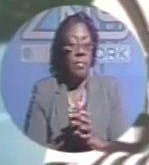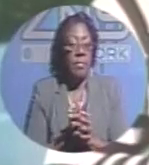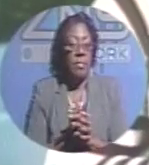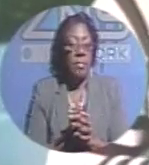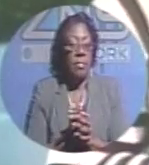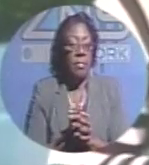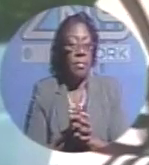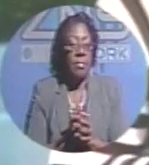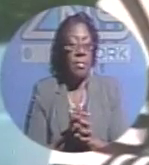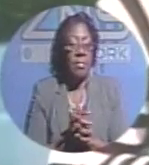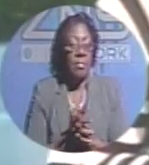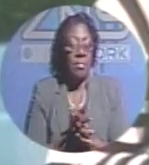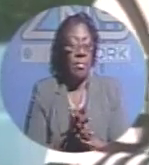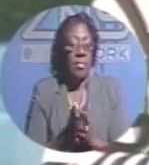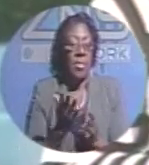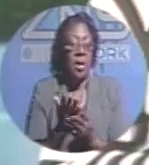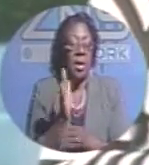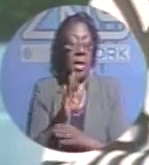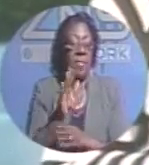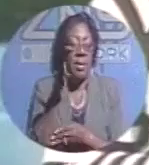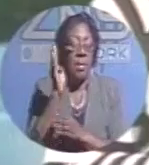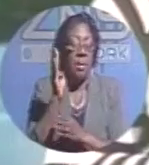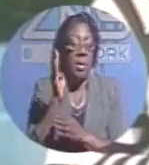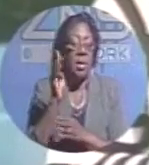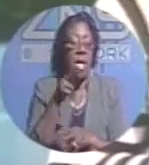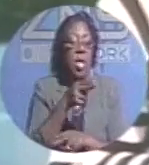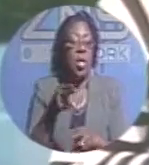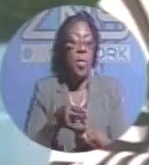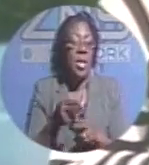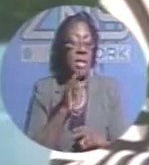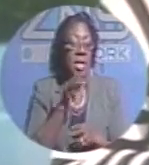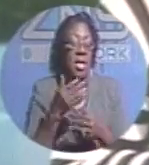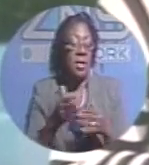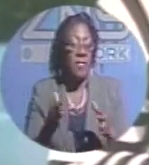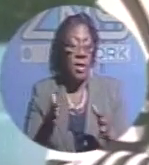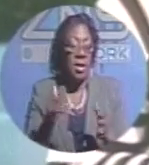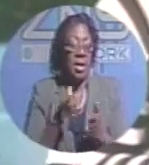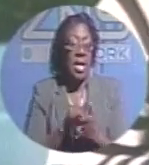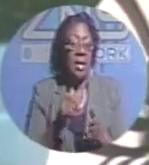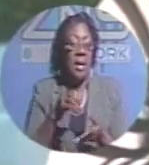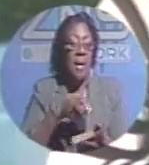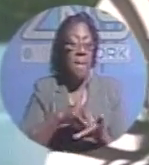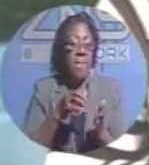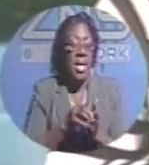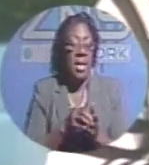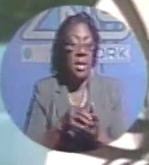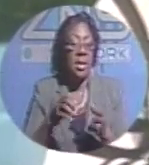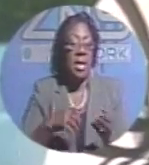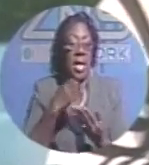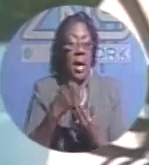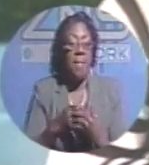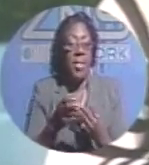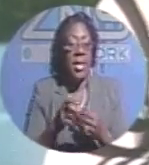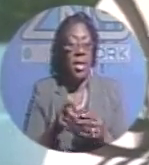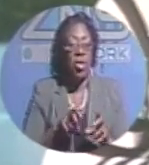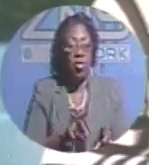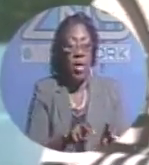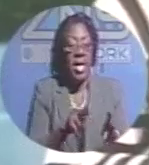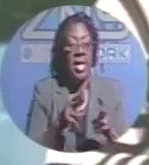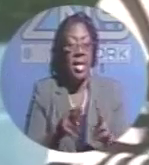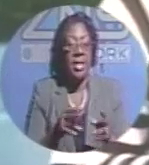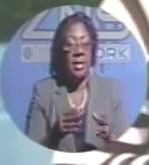Good evening, Keishla, and good evening, Bahamas. Nomination day is over, and that means the campaign trail is about to